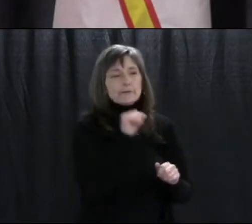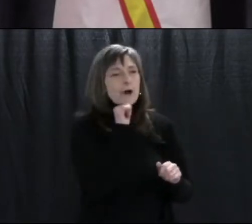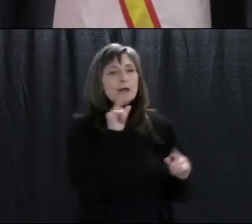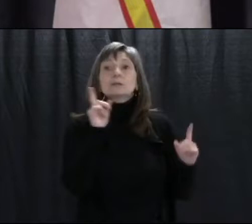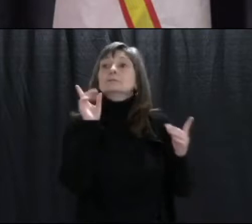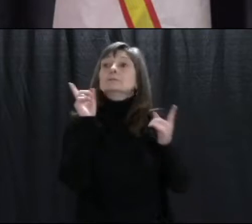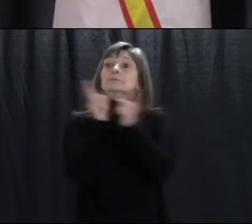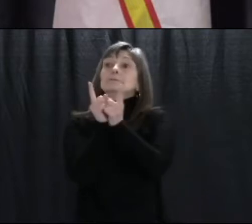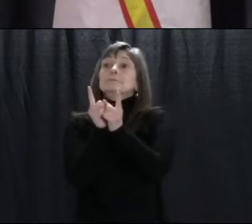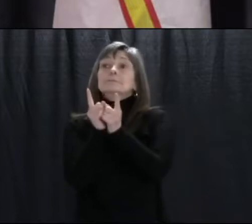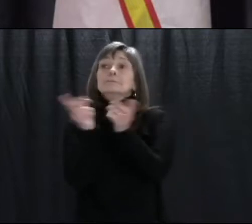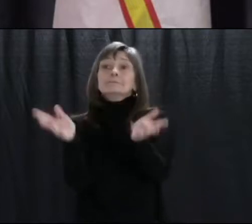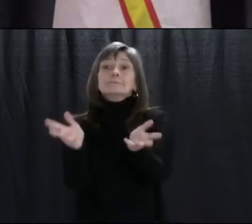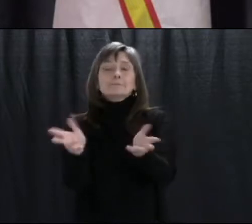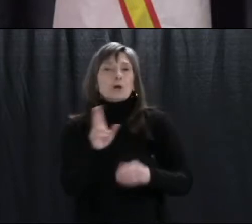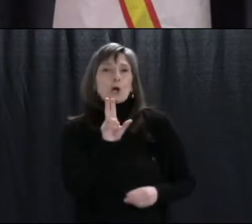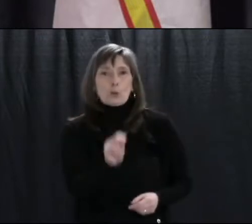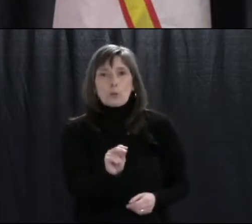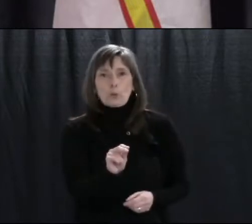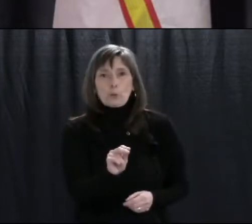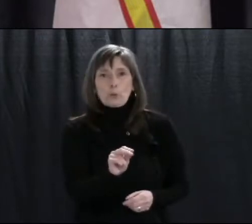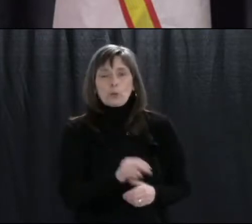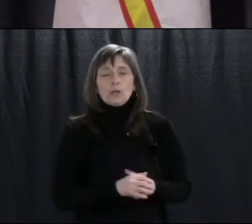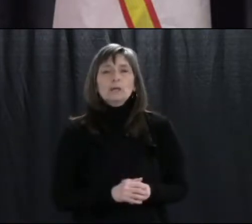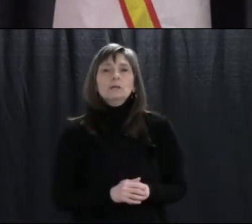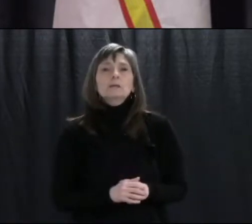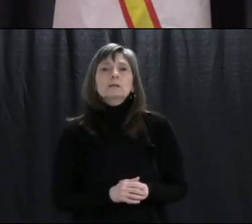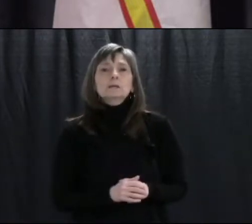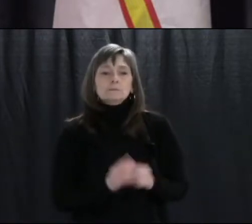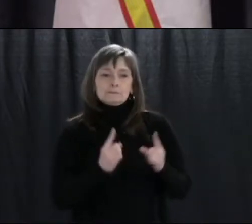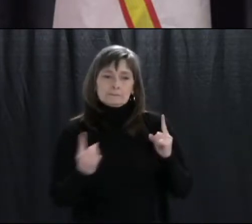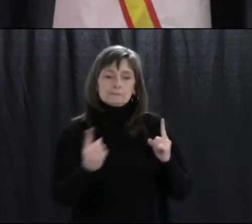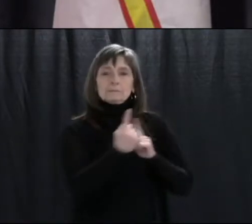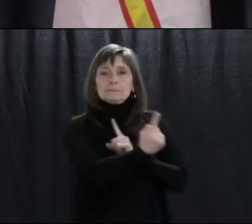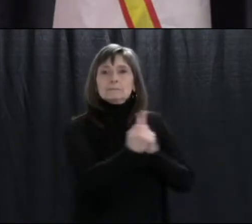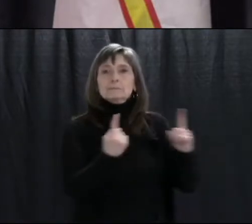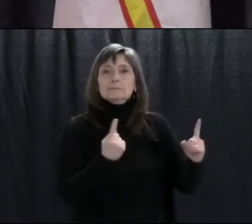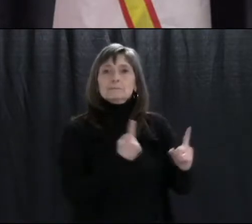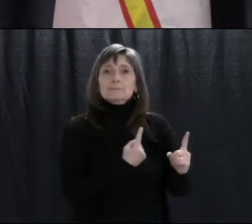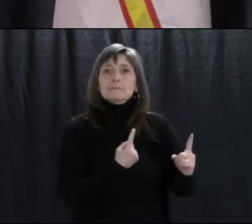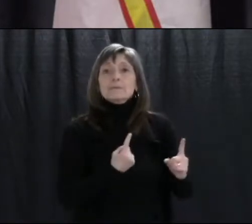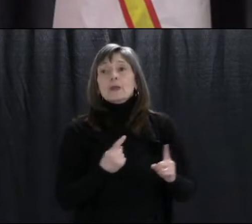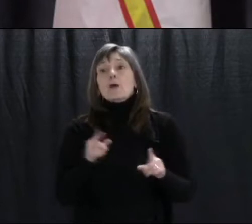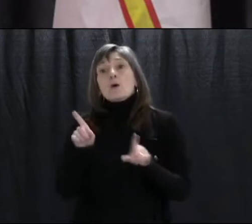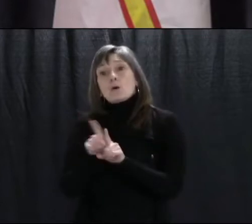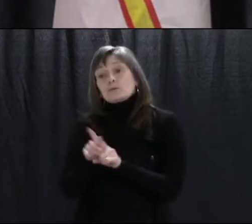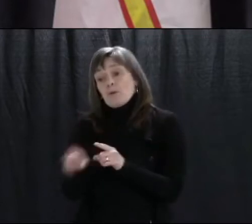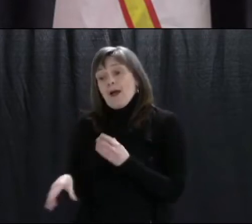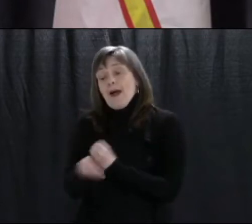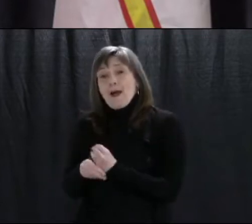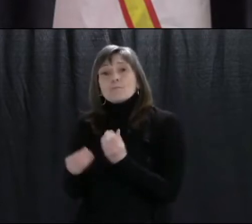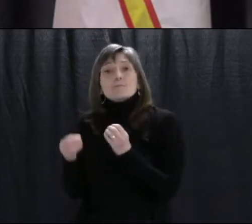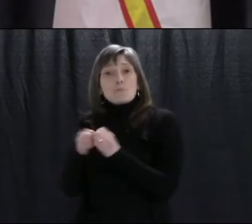others. We have put additional supports in because of the large volume of 811 on our health